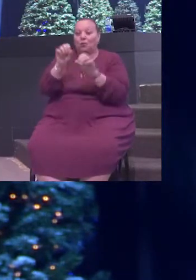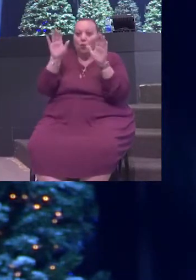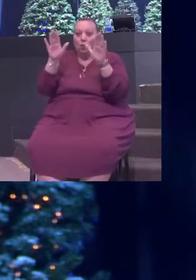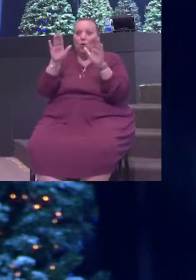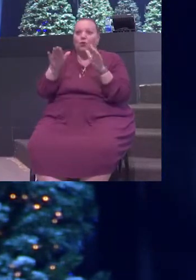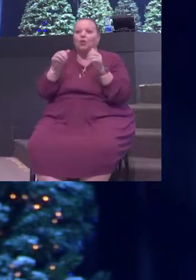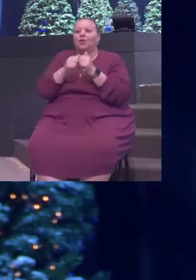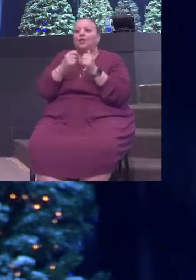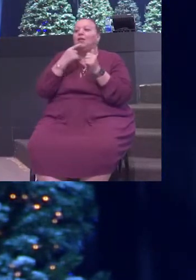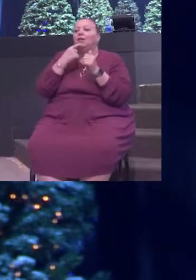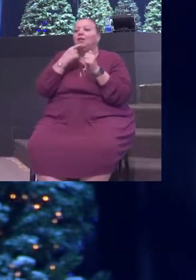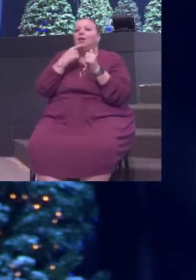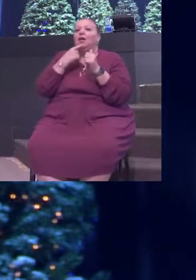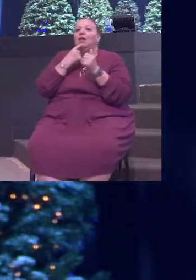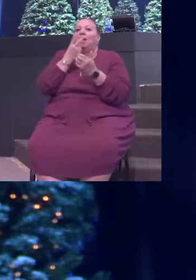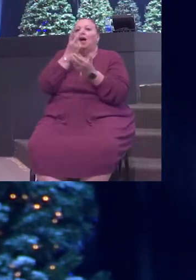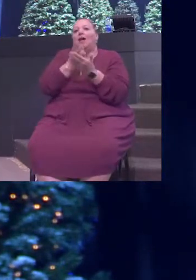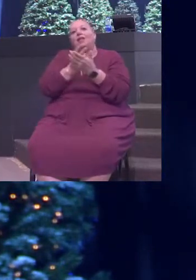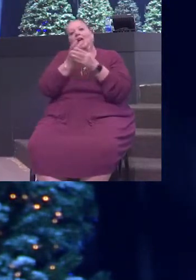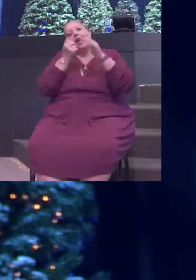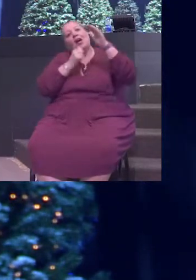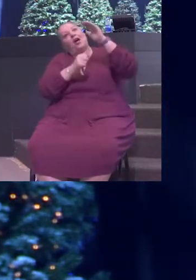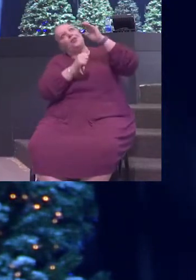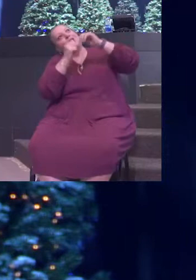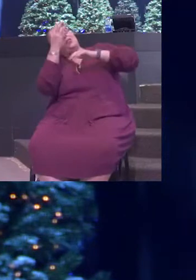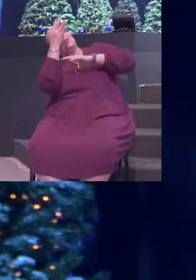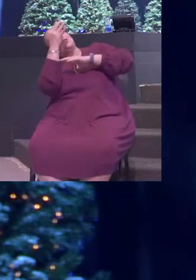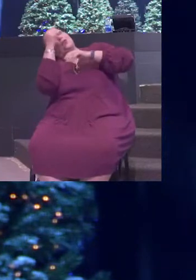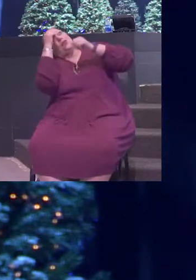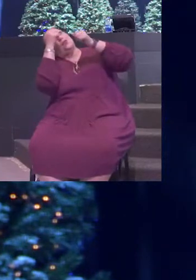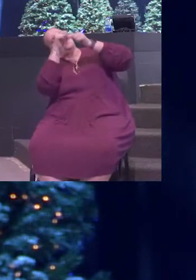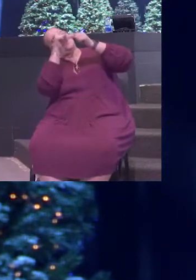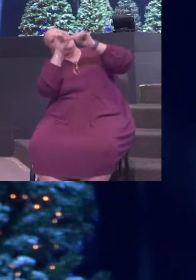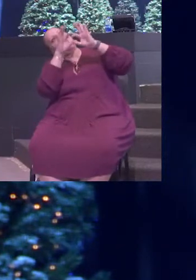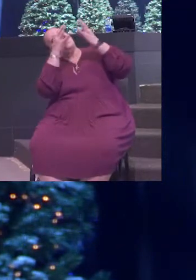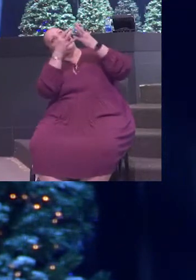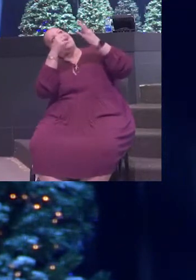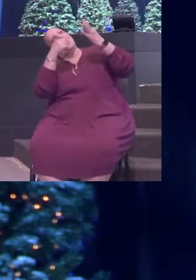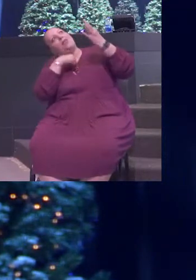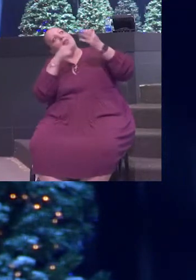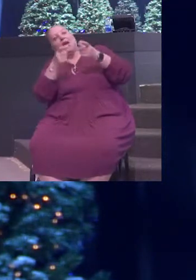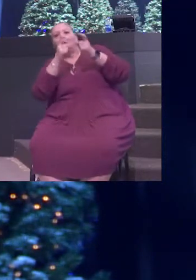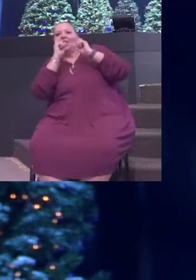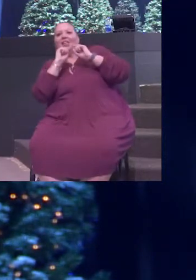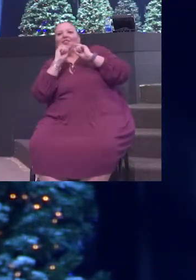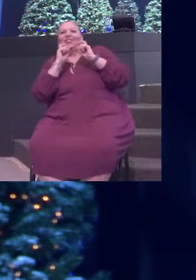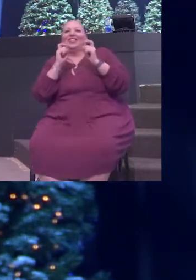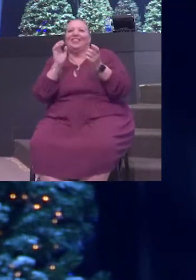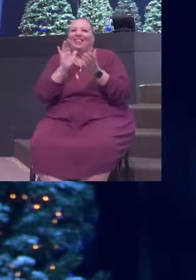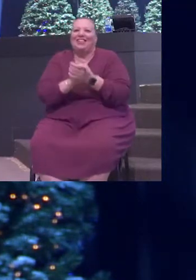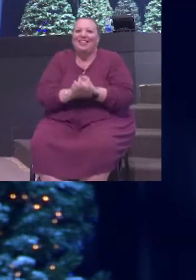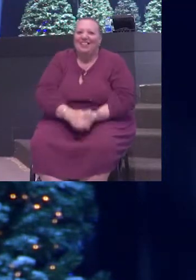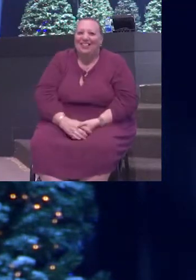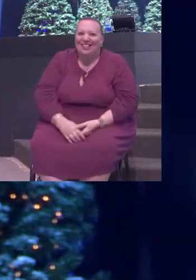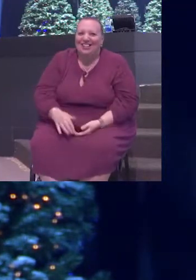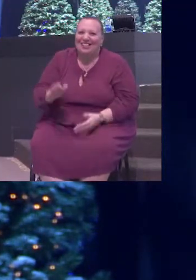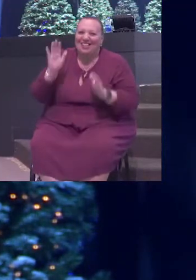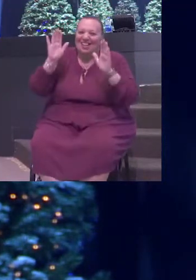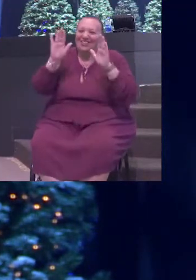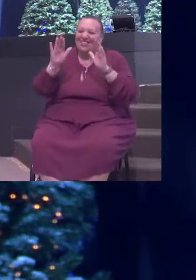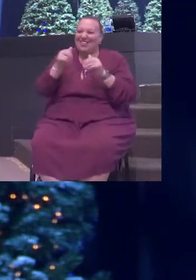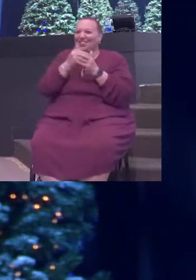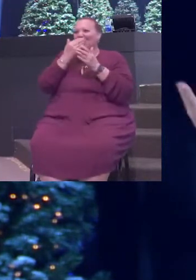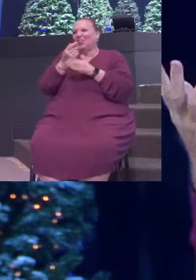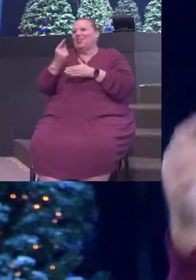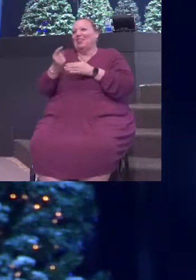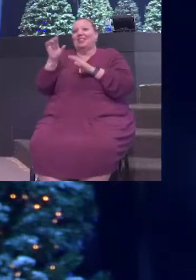is she said, "I lay under the tree to remind my family that I am a gift." Isn't that great? That was a good